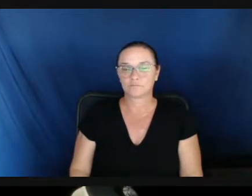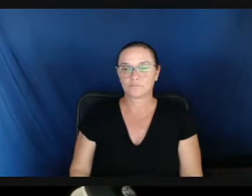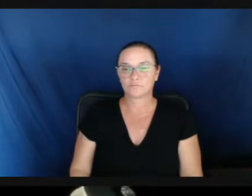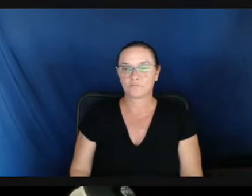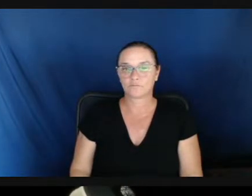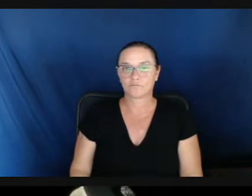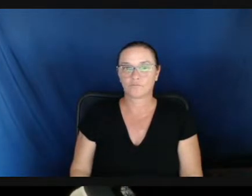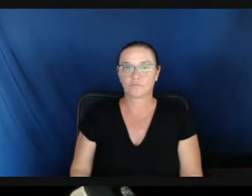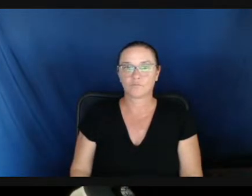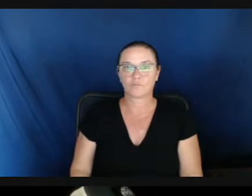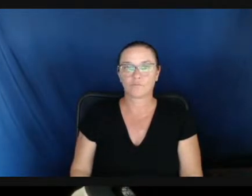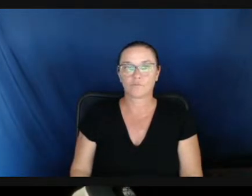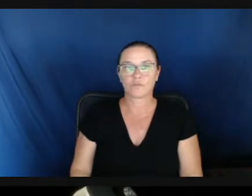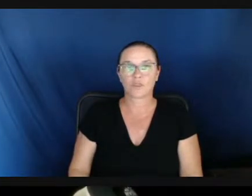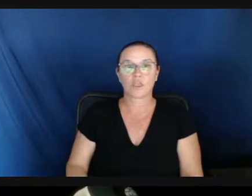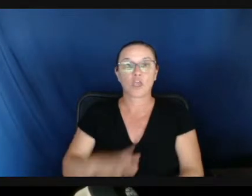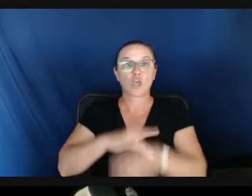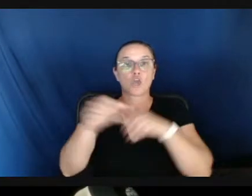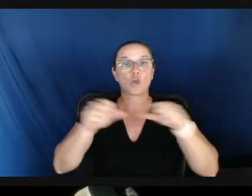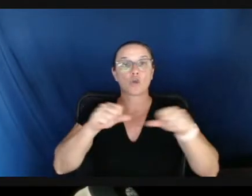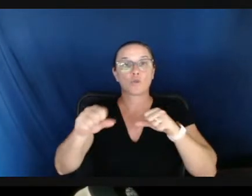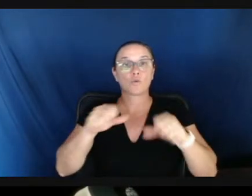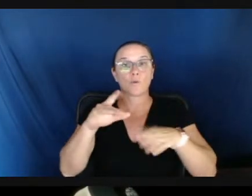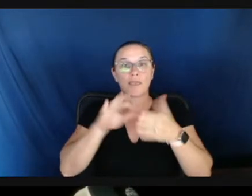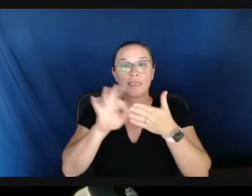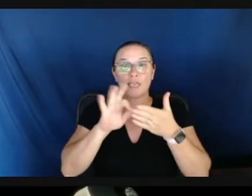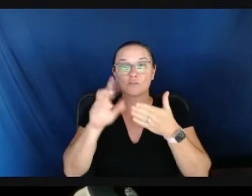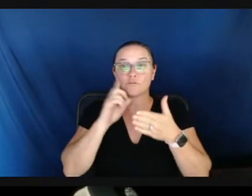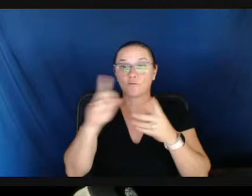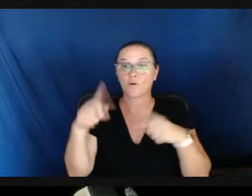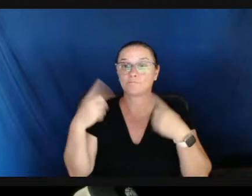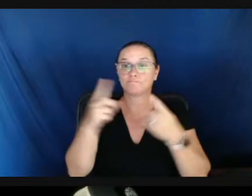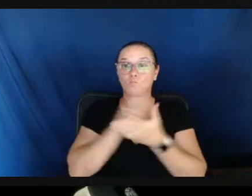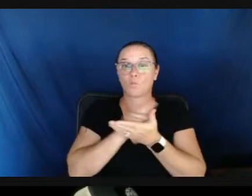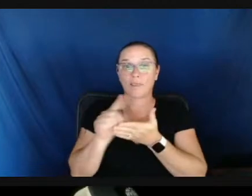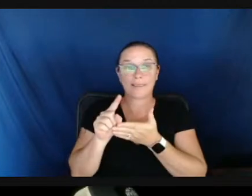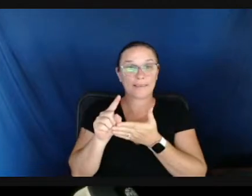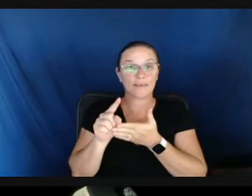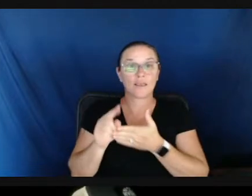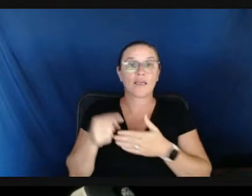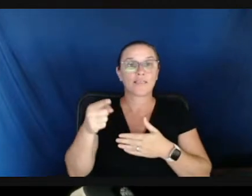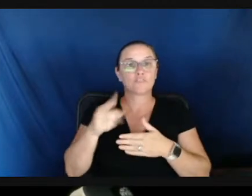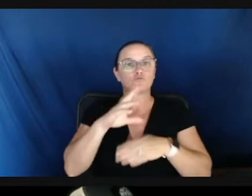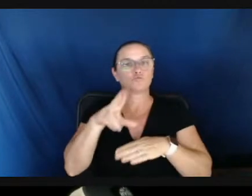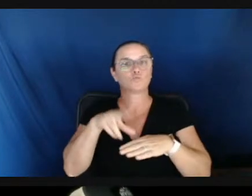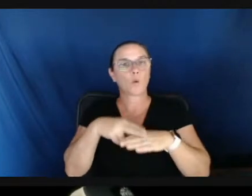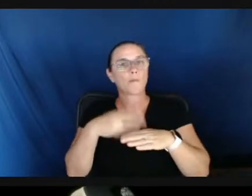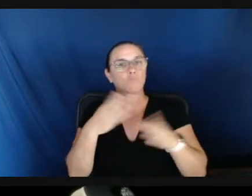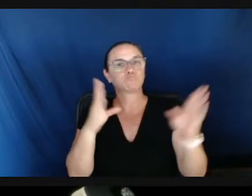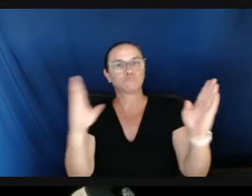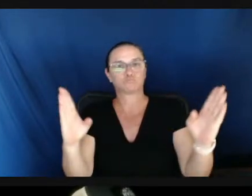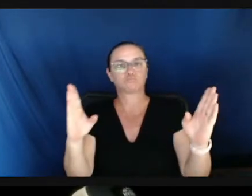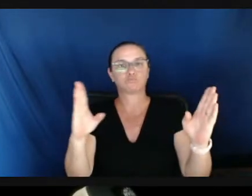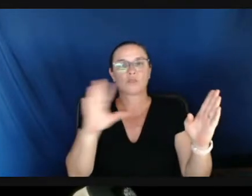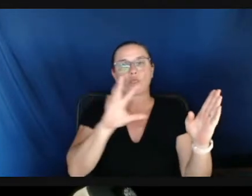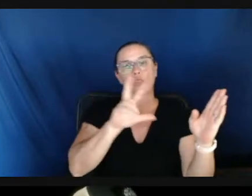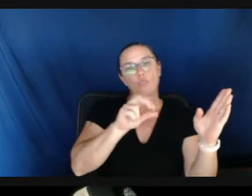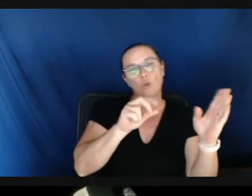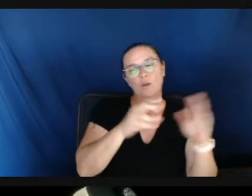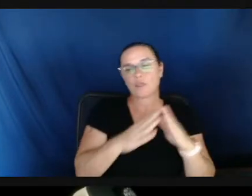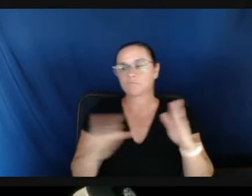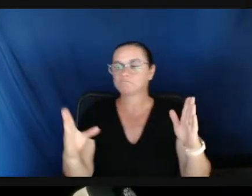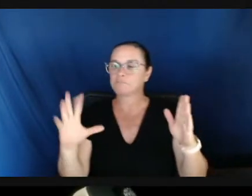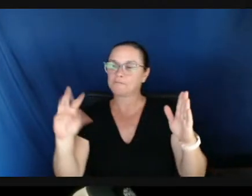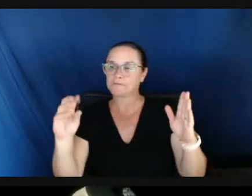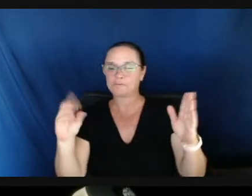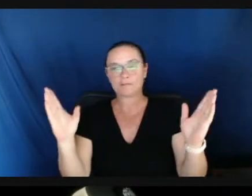So here's earthquake counts for the last week. Pretty normal within this range of 30 to 50, even a